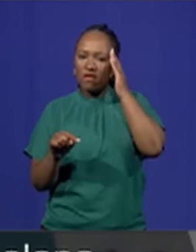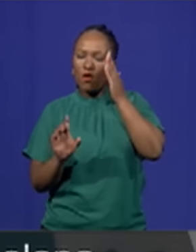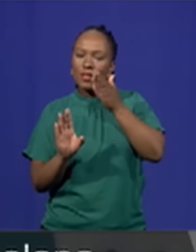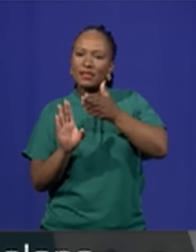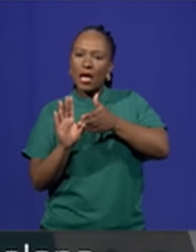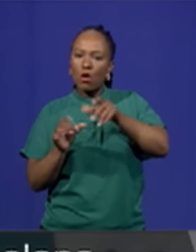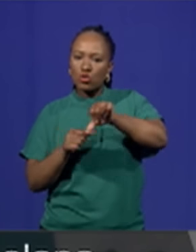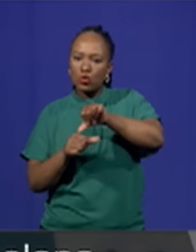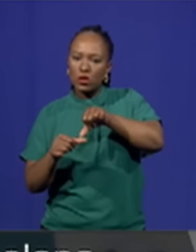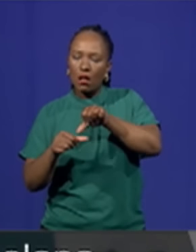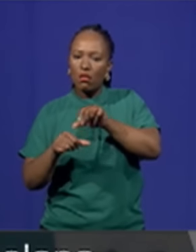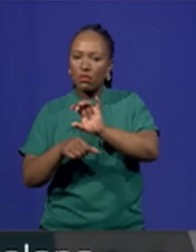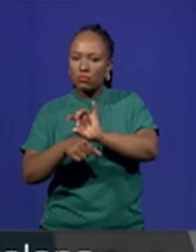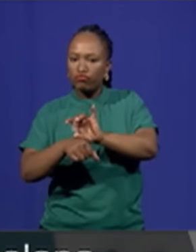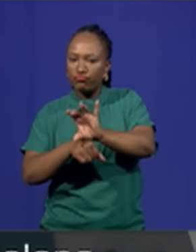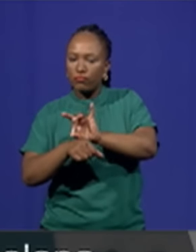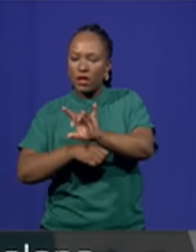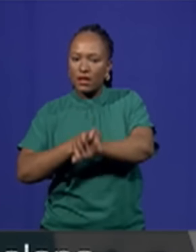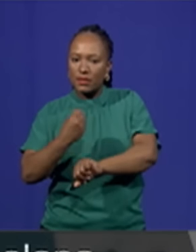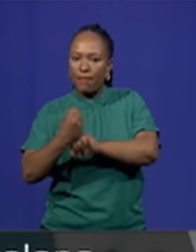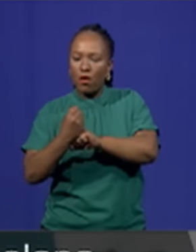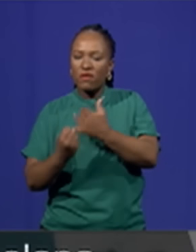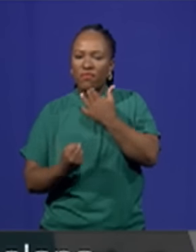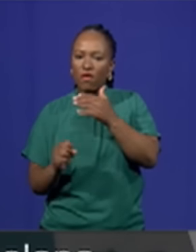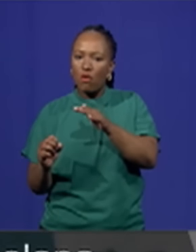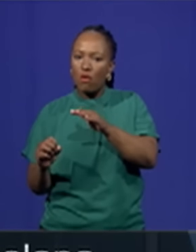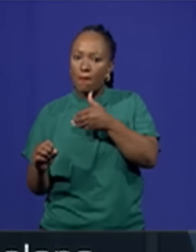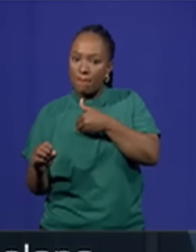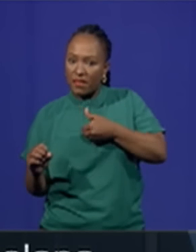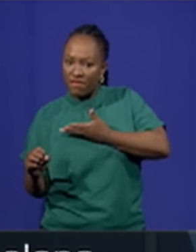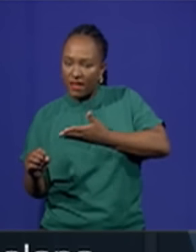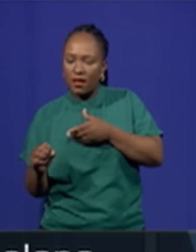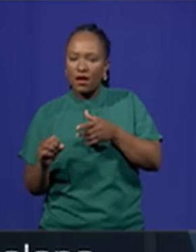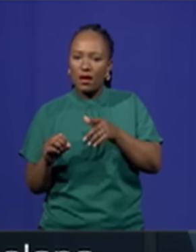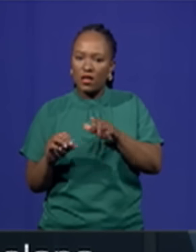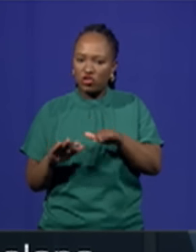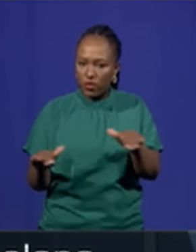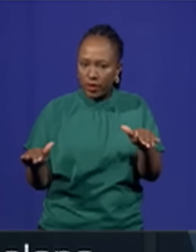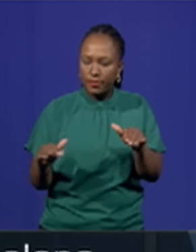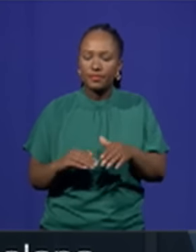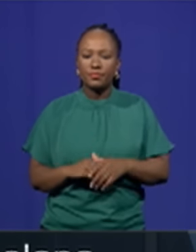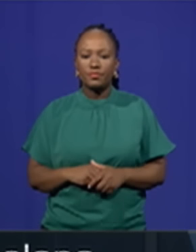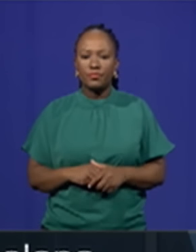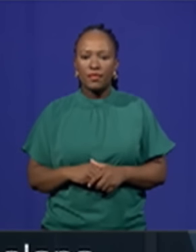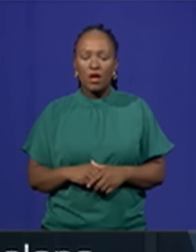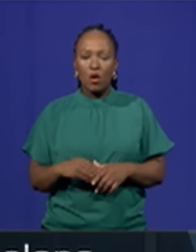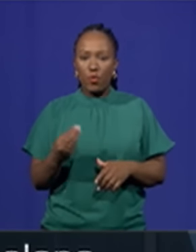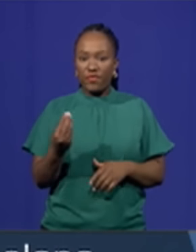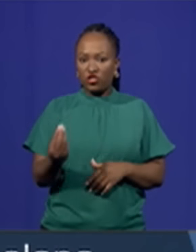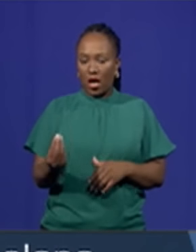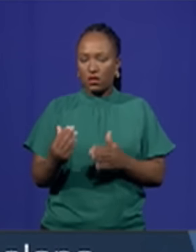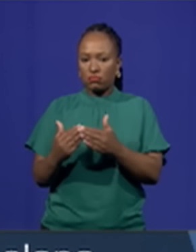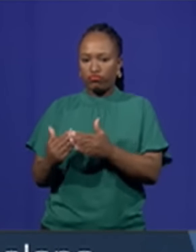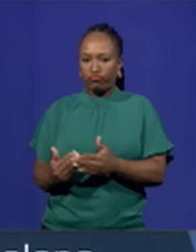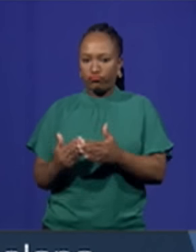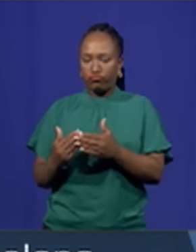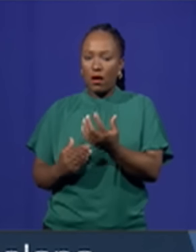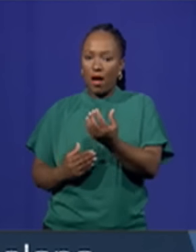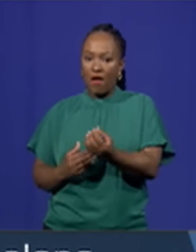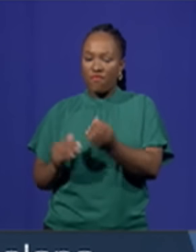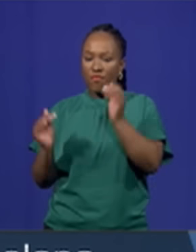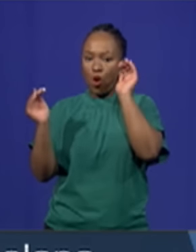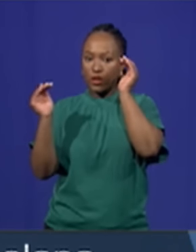support to the parents and the siblings out there. Go godisa ngwana yo a nang le autism go na le dikgwetlo tse di